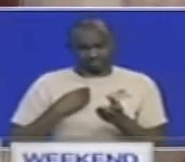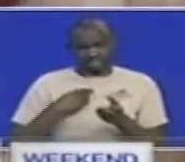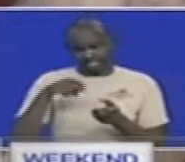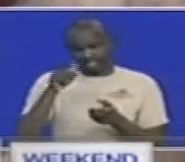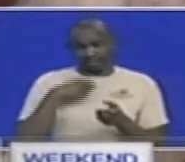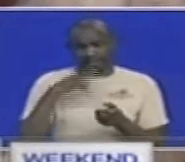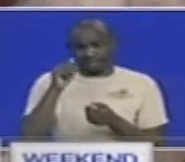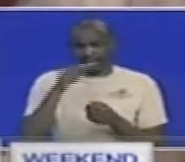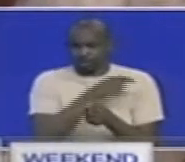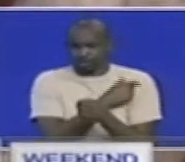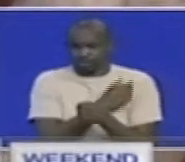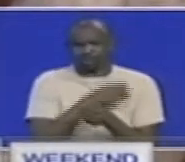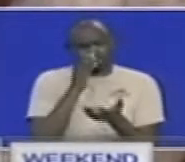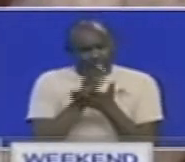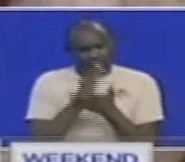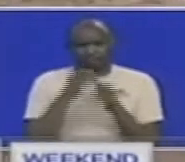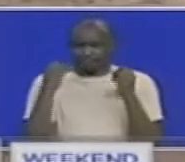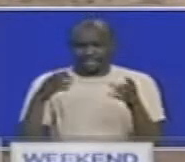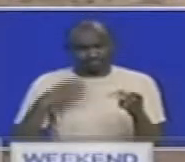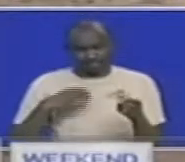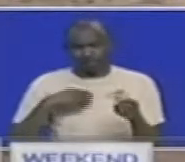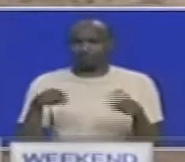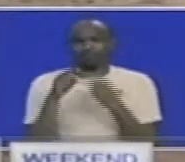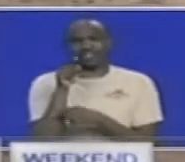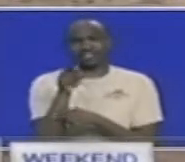Maralal Hospital has been receiving many victims of the conflict.